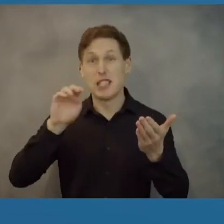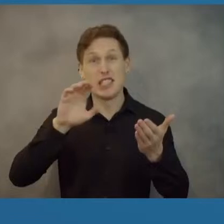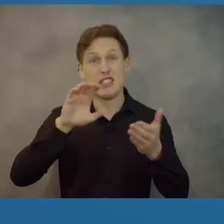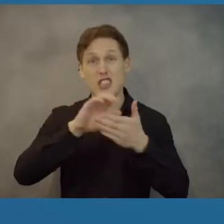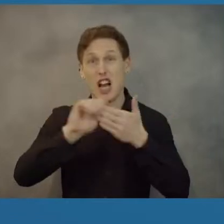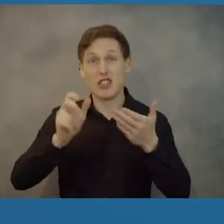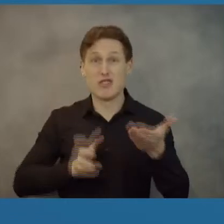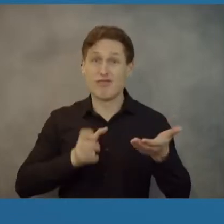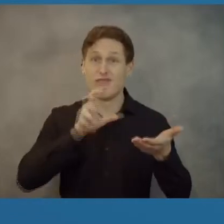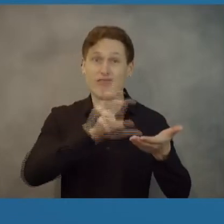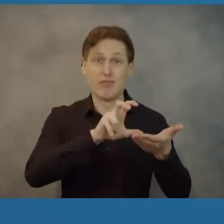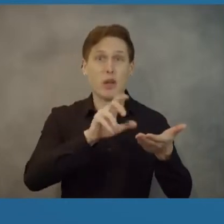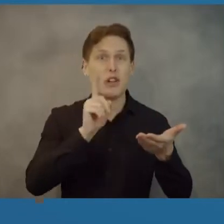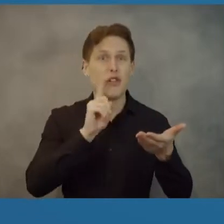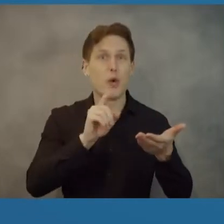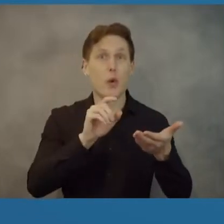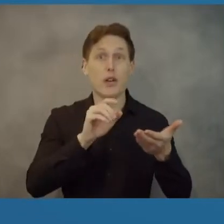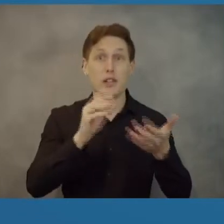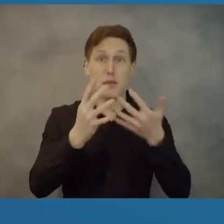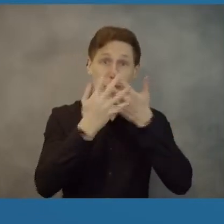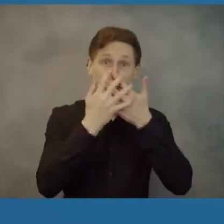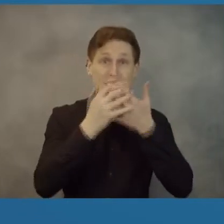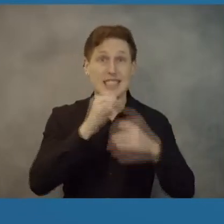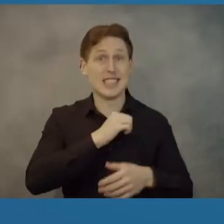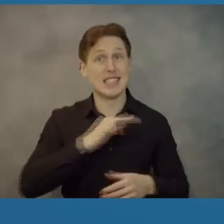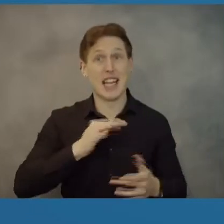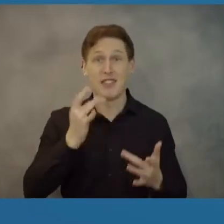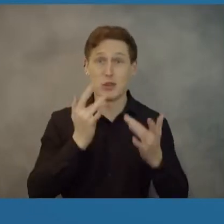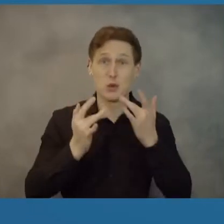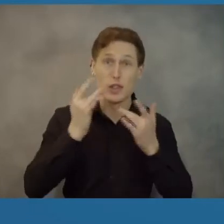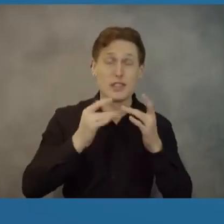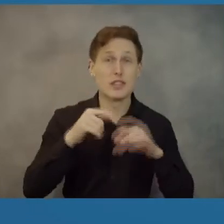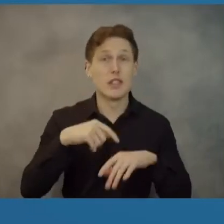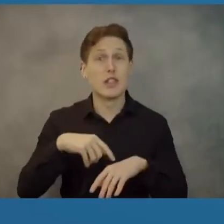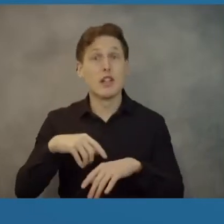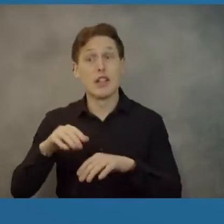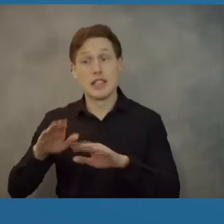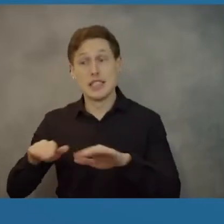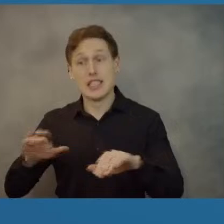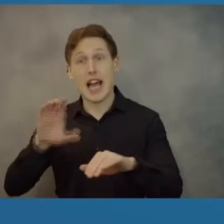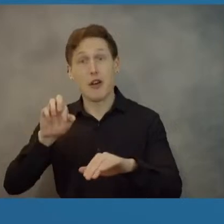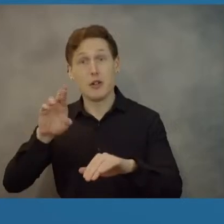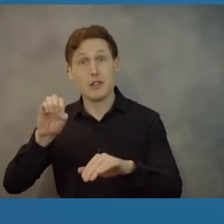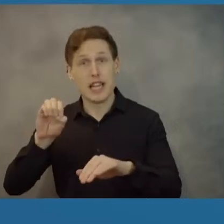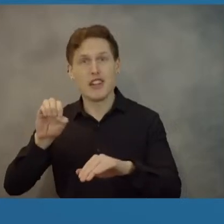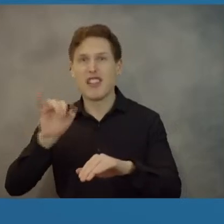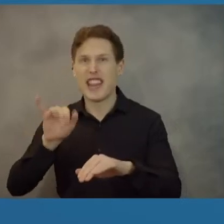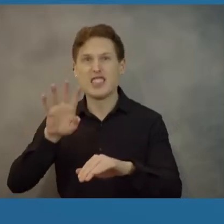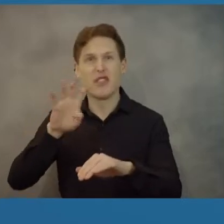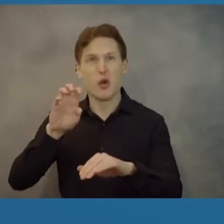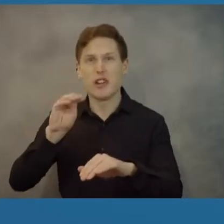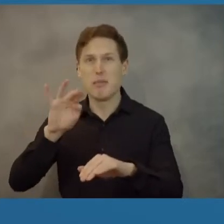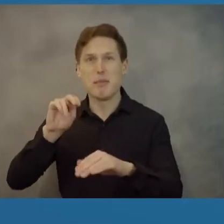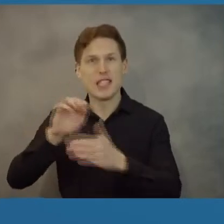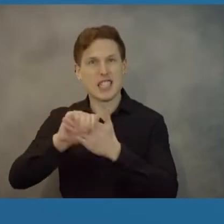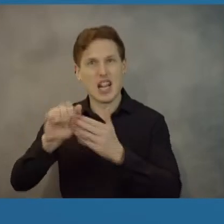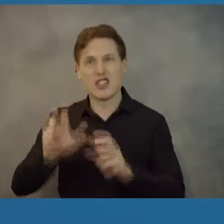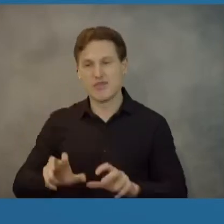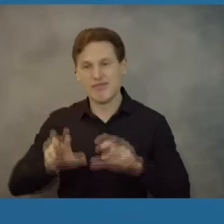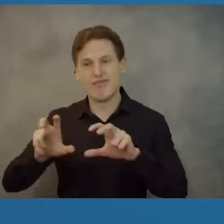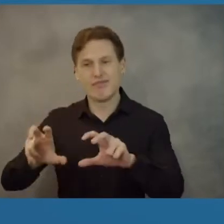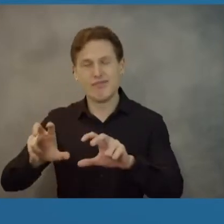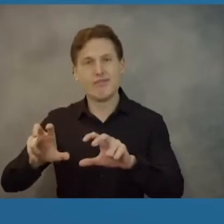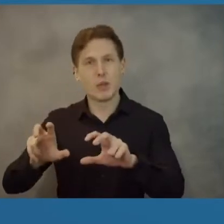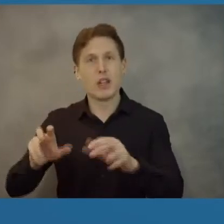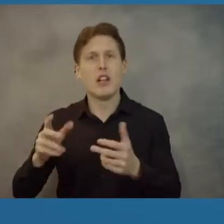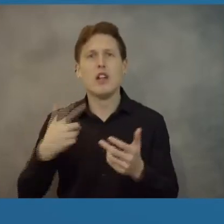staffing shortages specifically. The child care crisis is another $400 million. So we were trying to just get